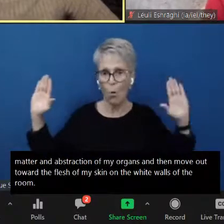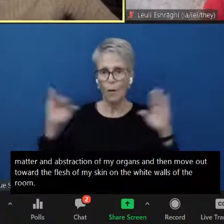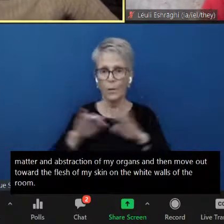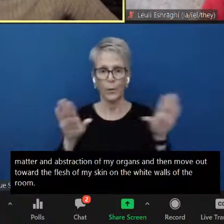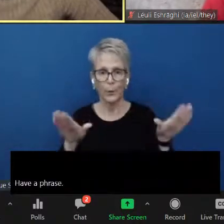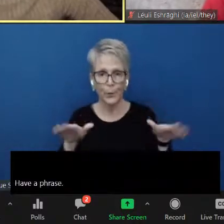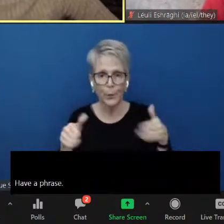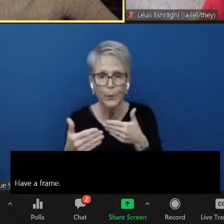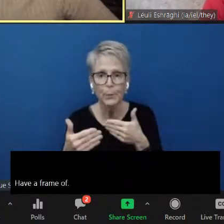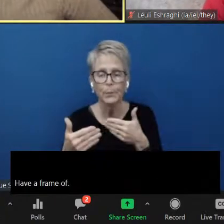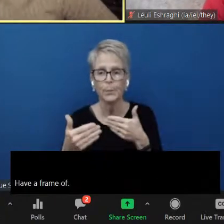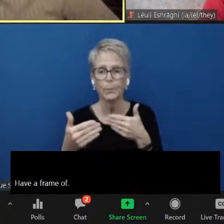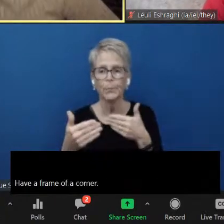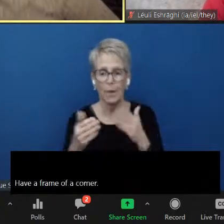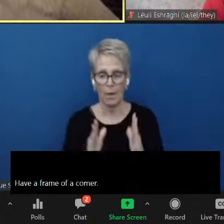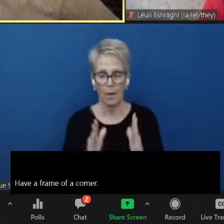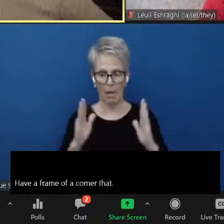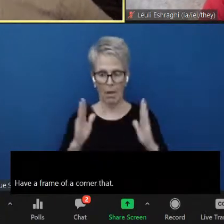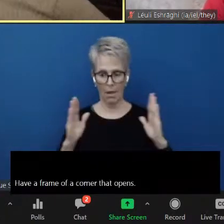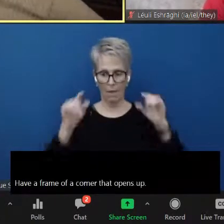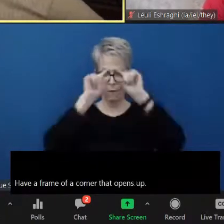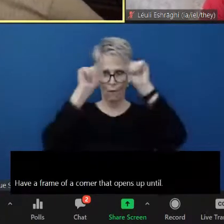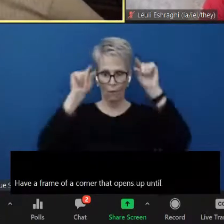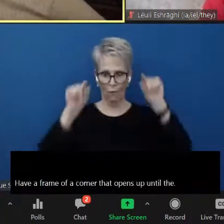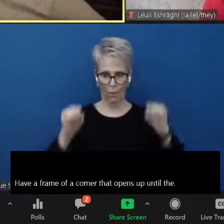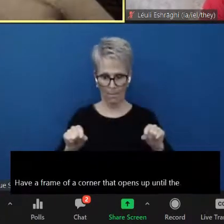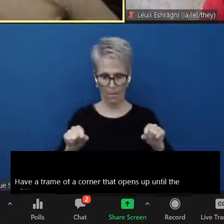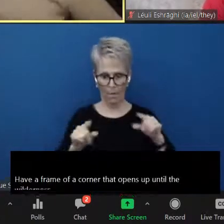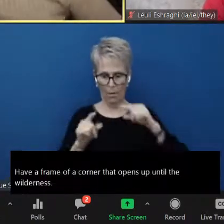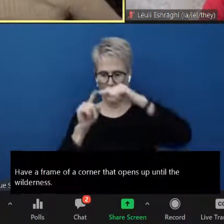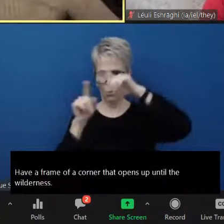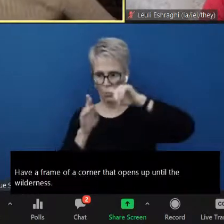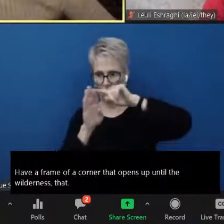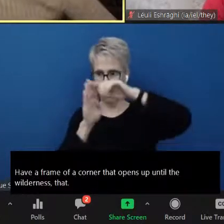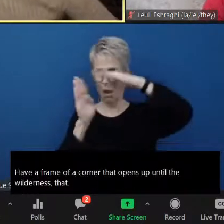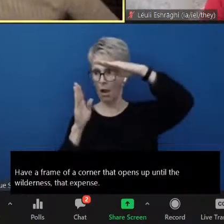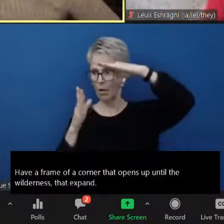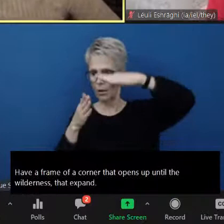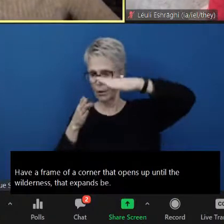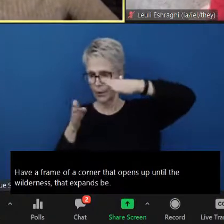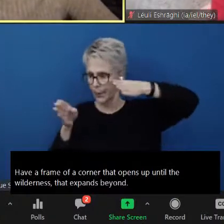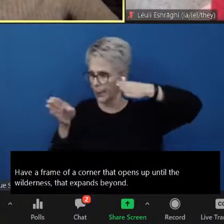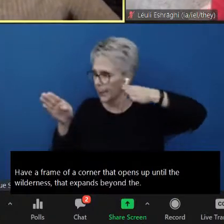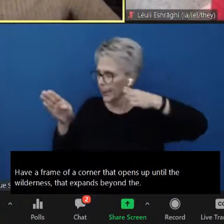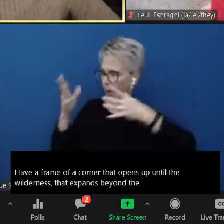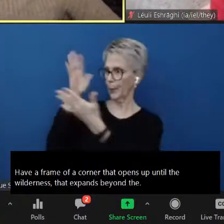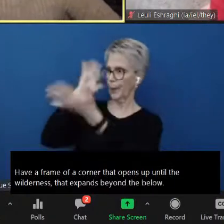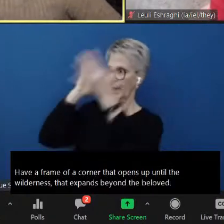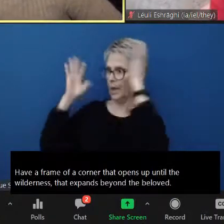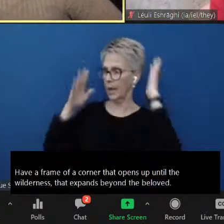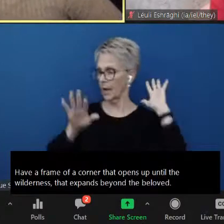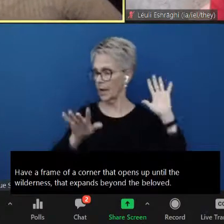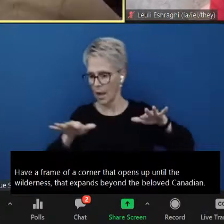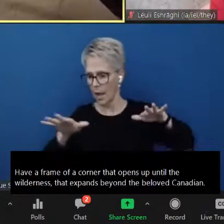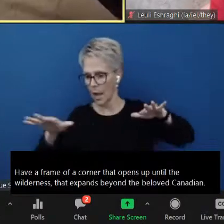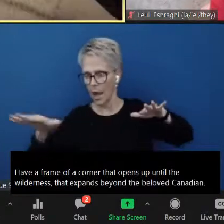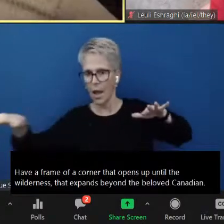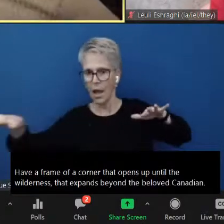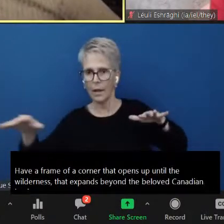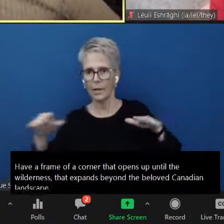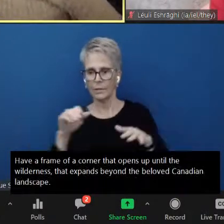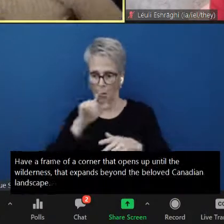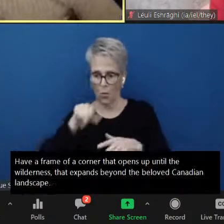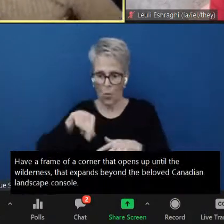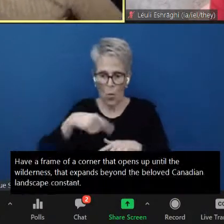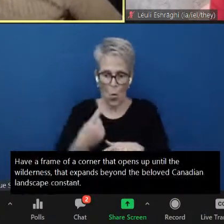of a frame, of a corner that opens up into a wilderness that expands beyond the beloved Canadian